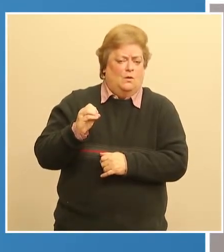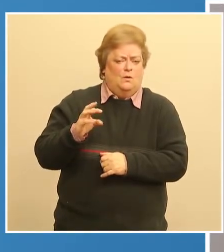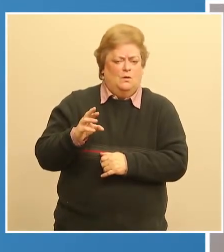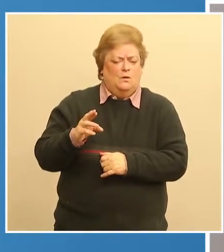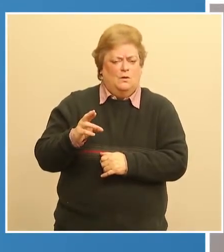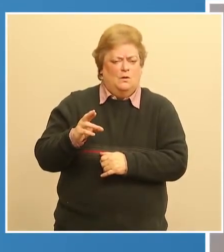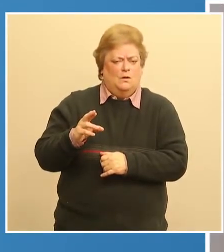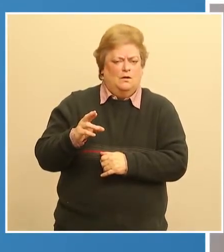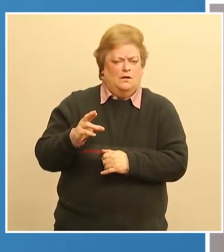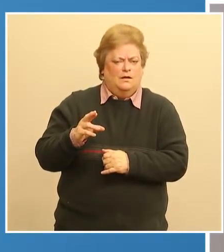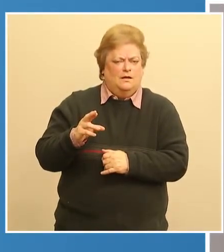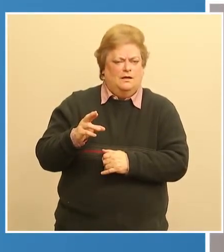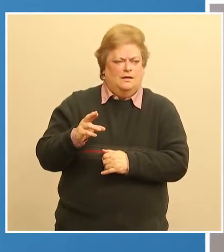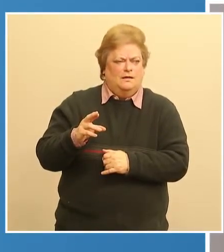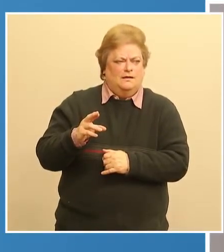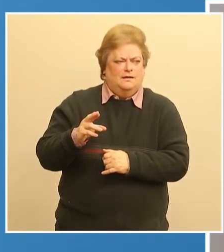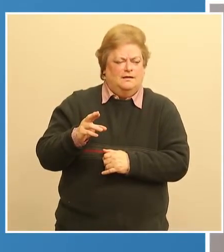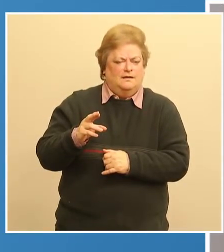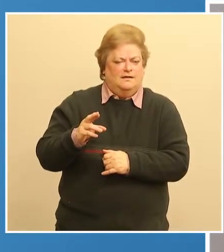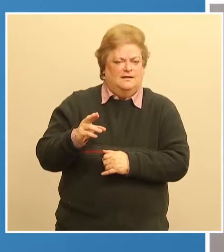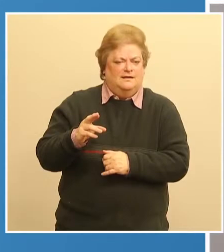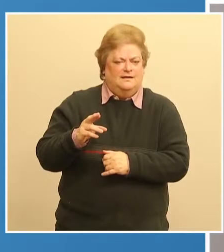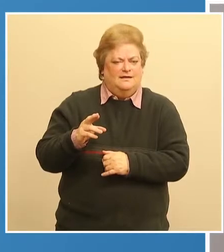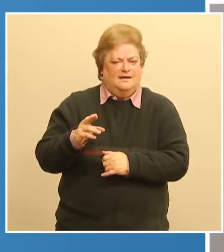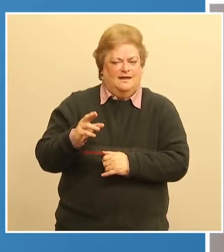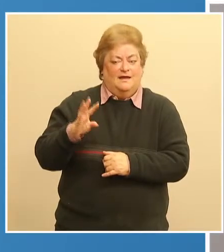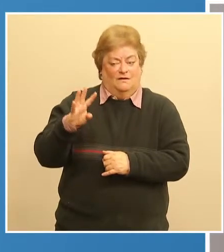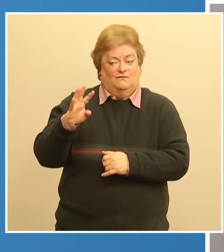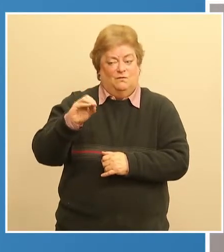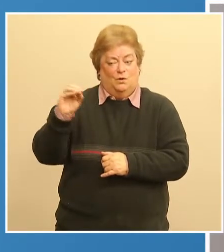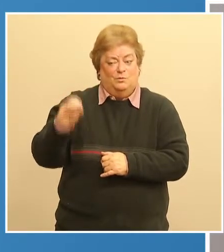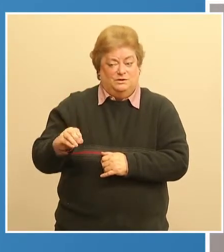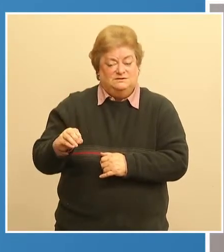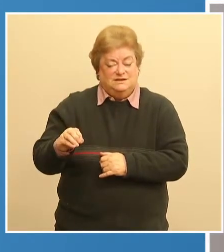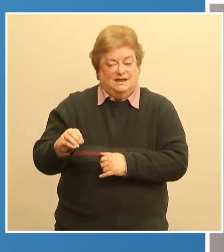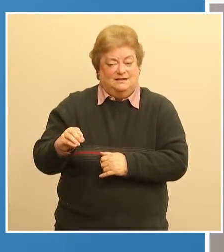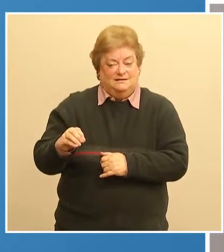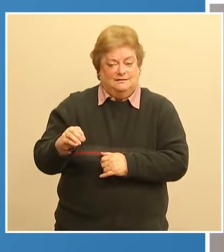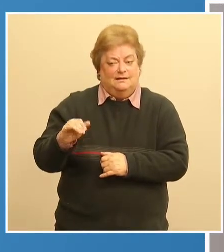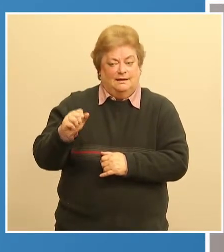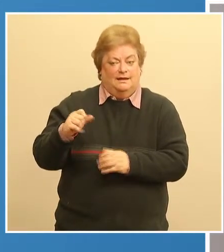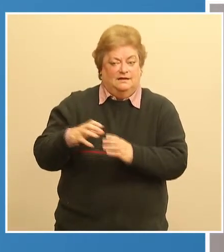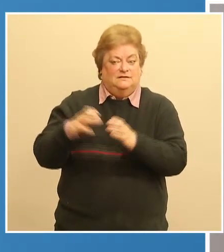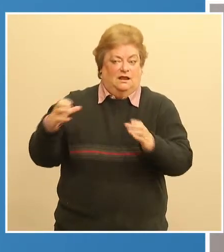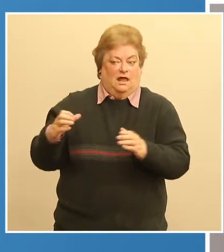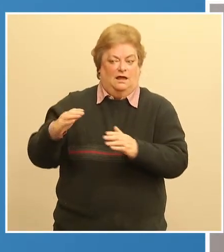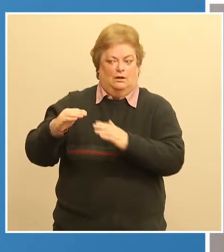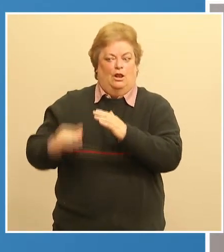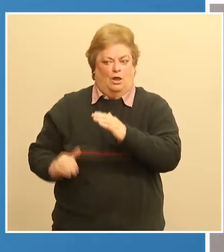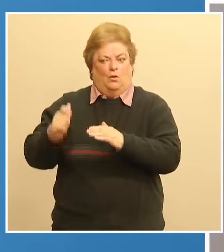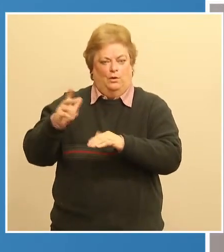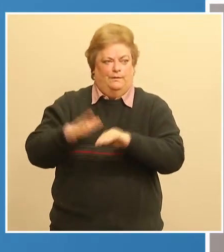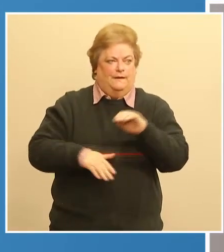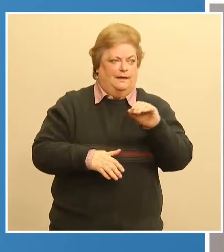at this stage, it obviously 4% is a lot, 4.7% is a lot lower than 18 or 20% infection rate,